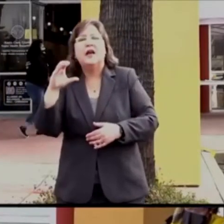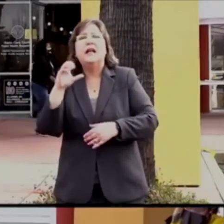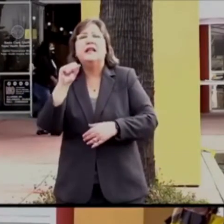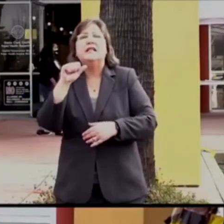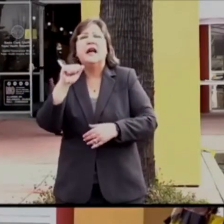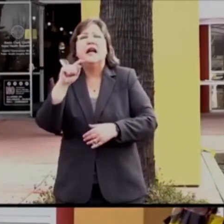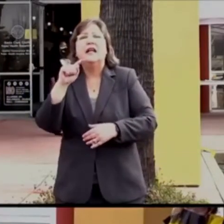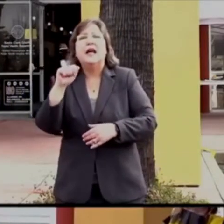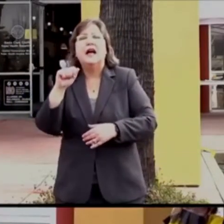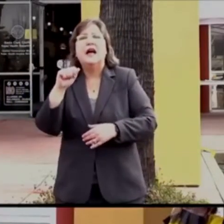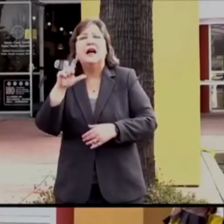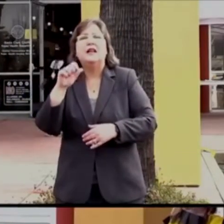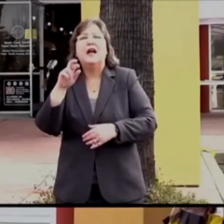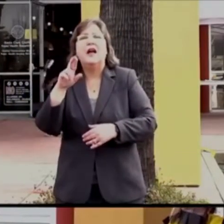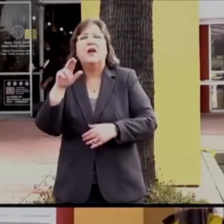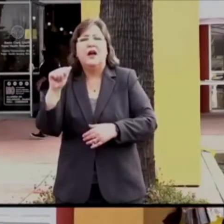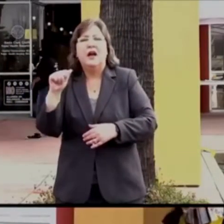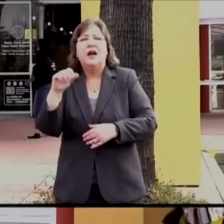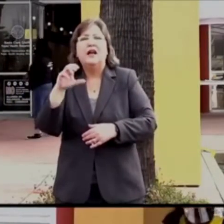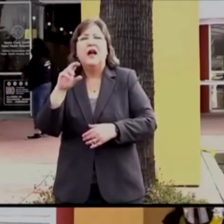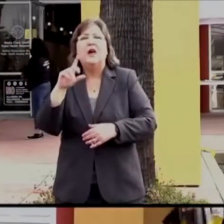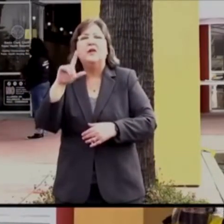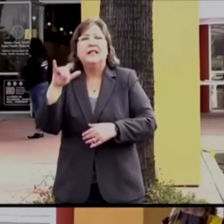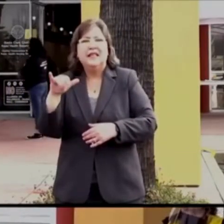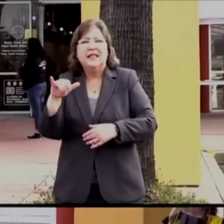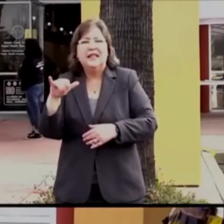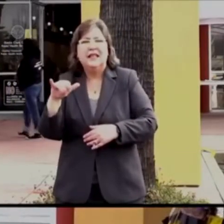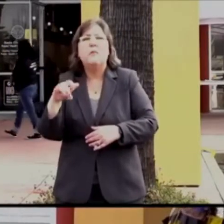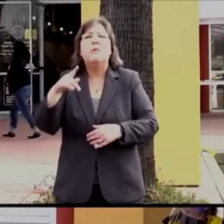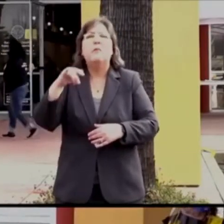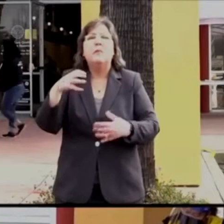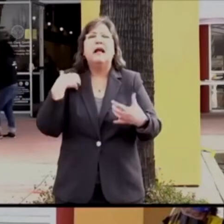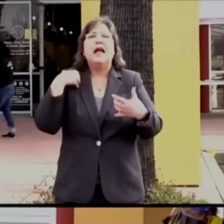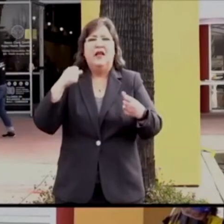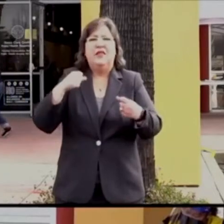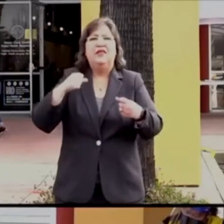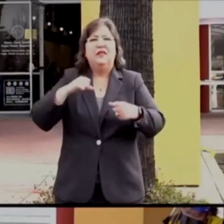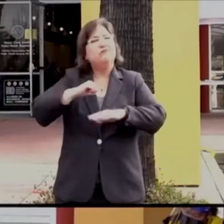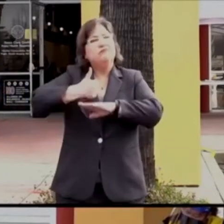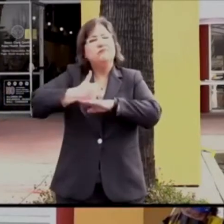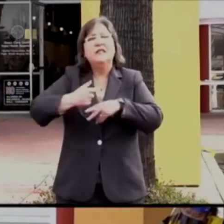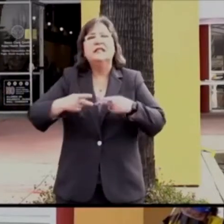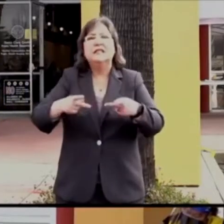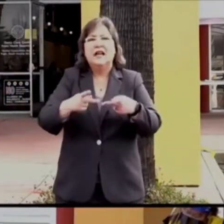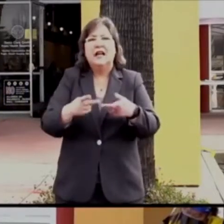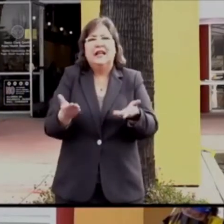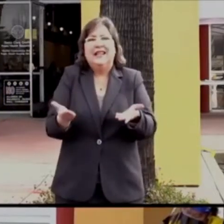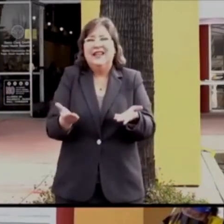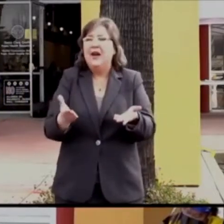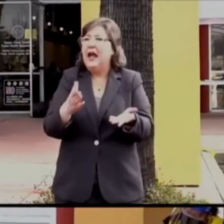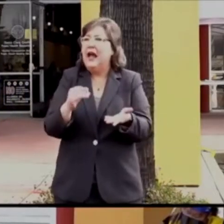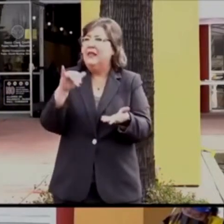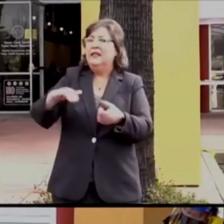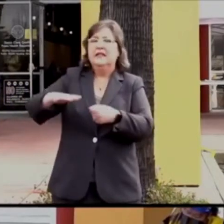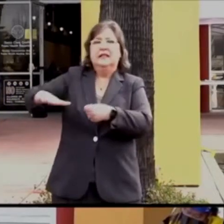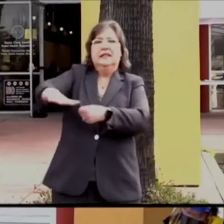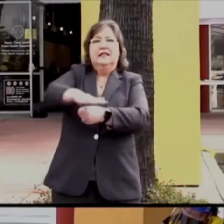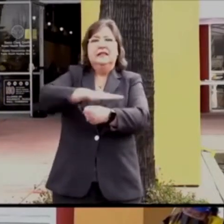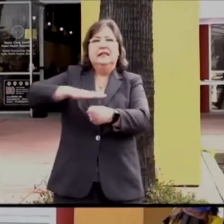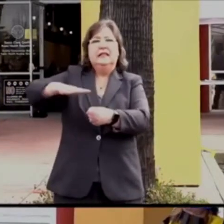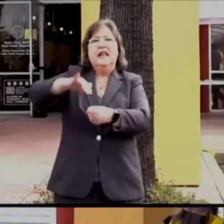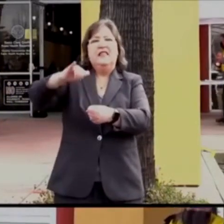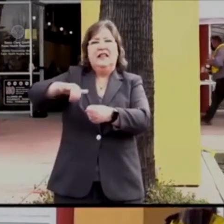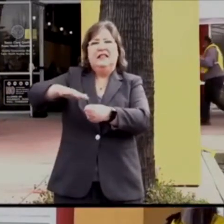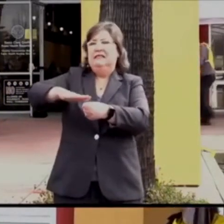at Polka Way. I'm standing in the district that has been devastated by the pandemic, one